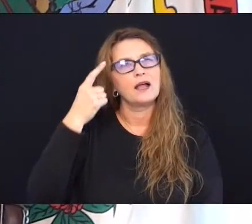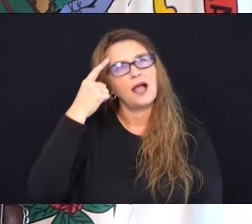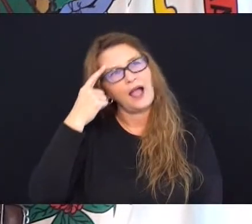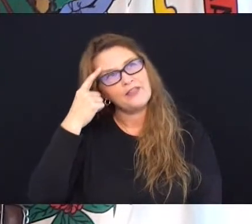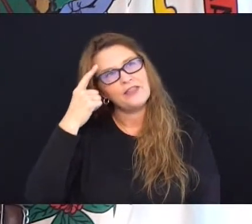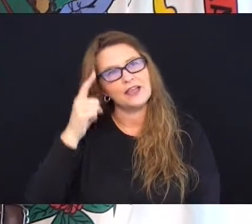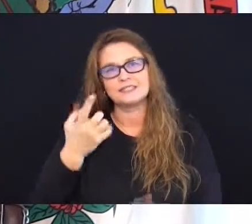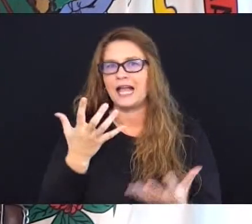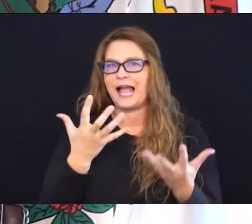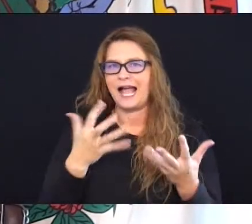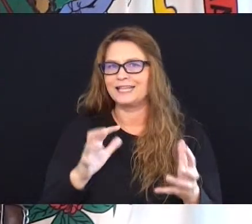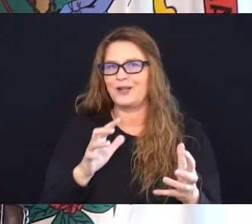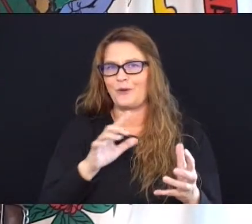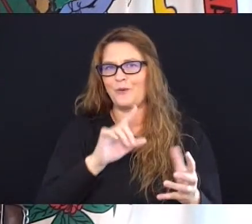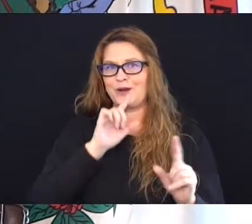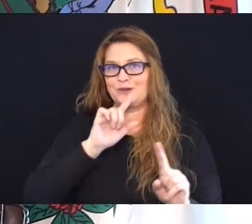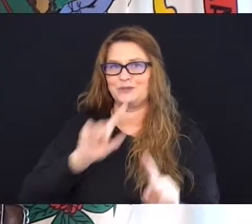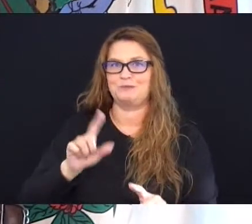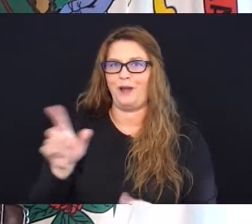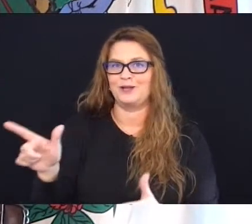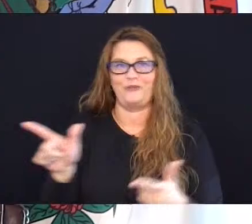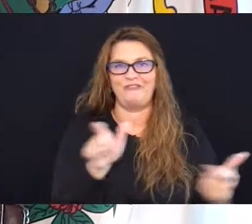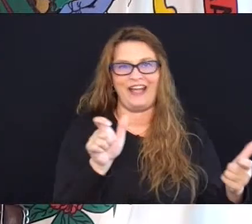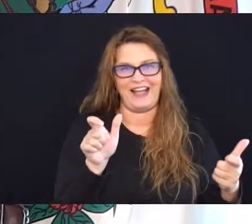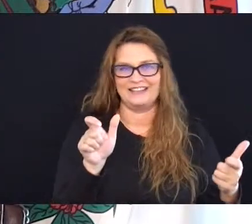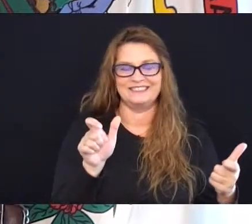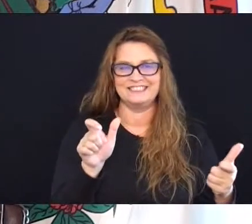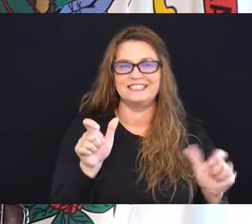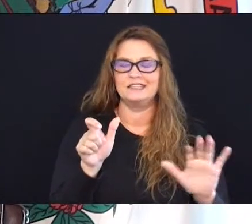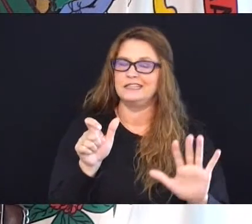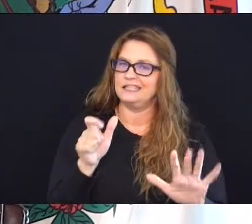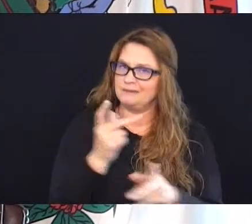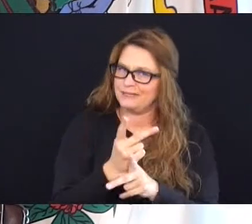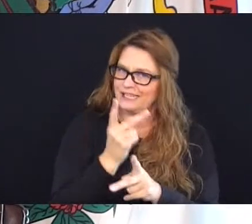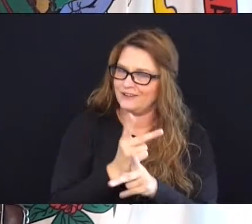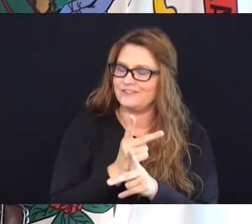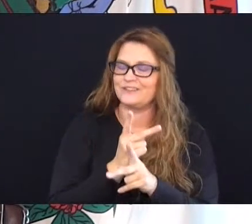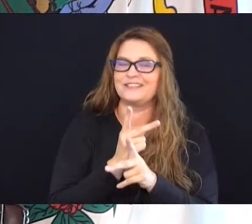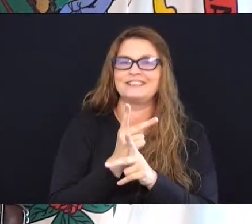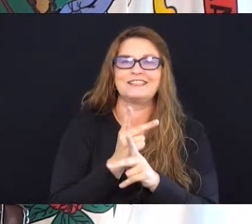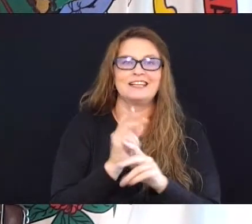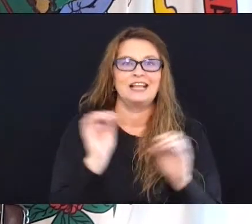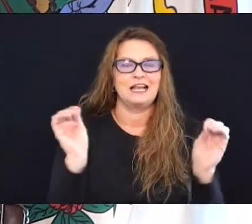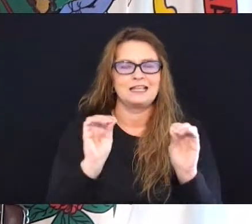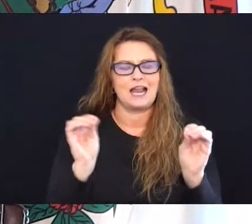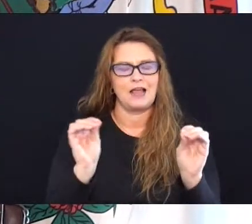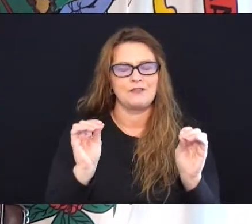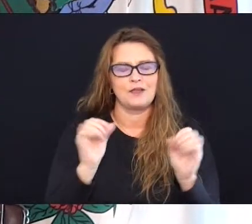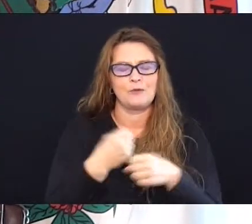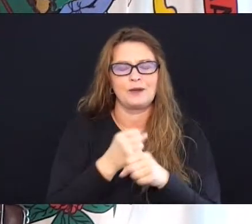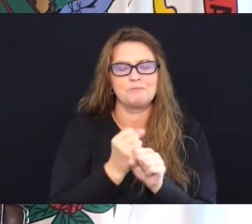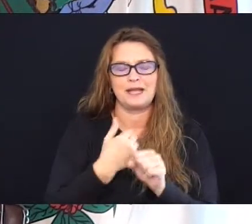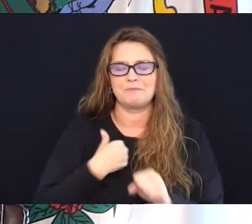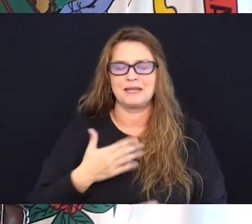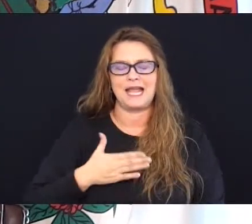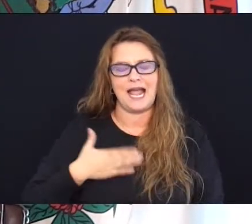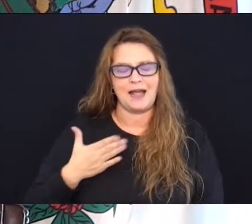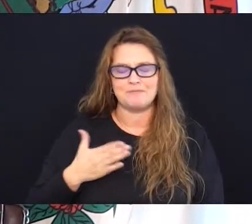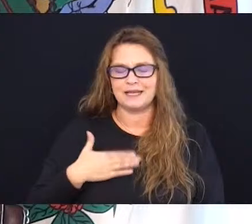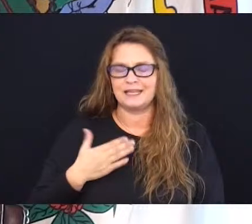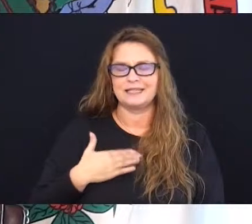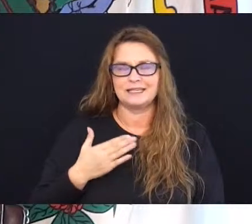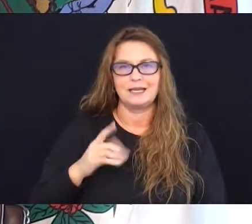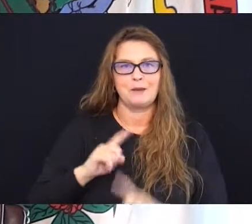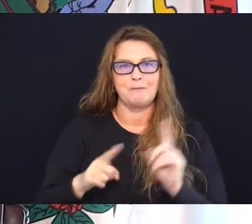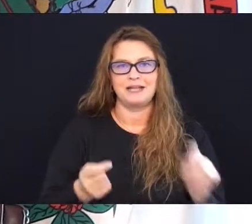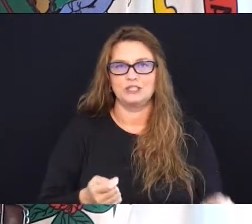the cart in front of the horse here too fast. I mean, again, nothing would please me more than to